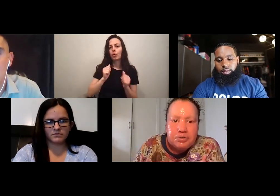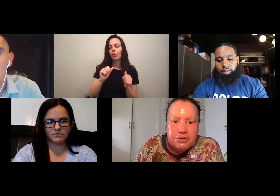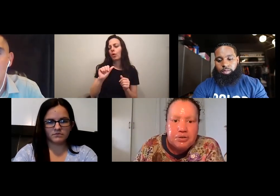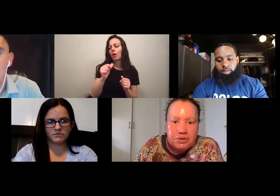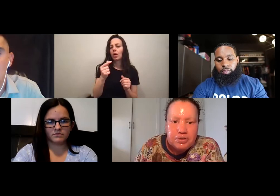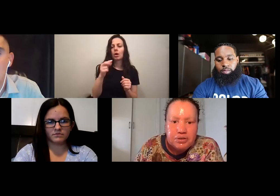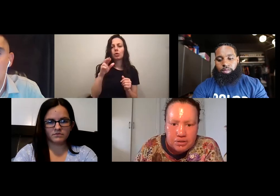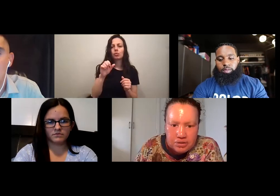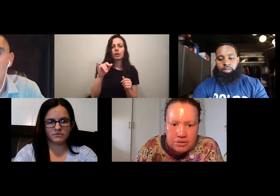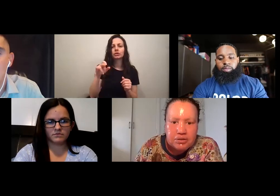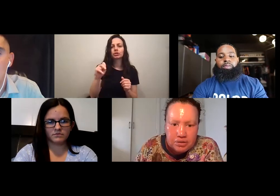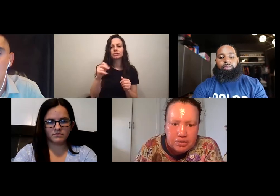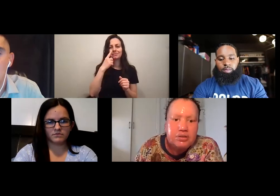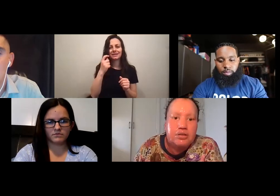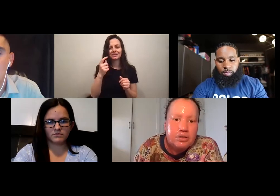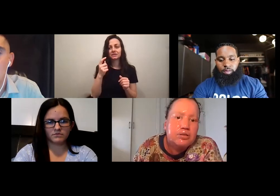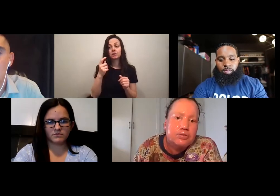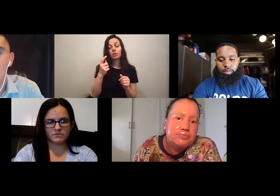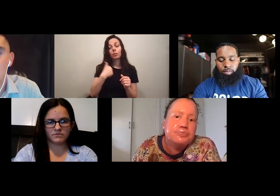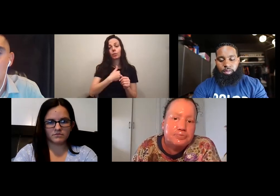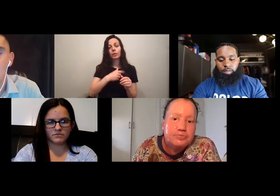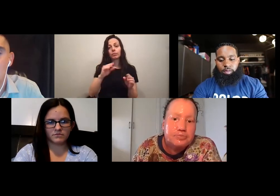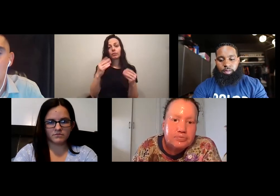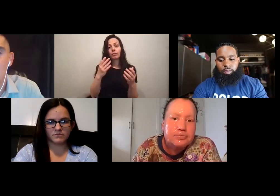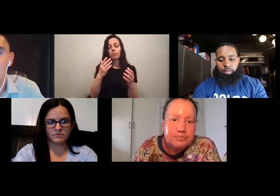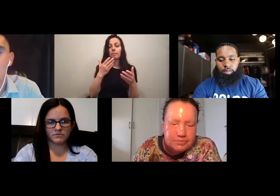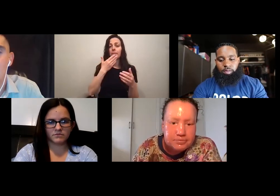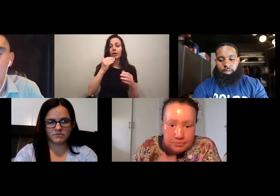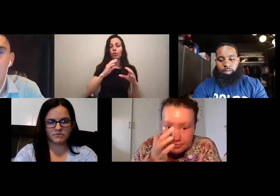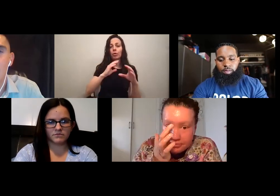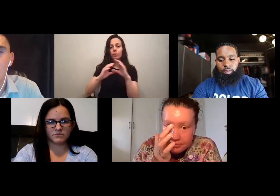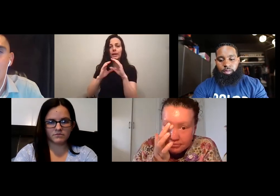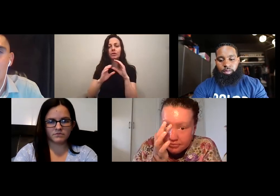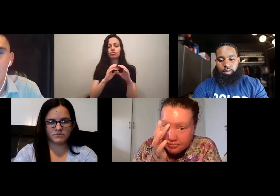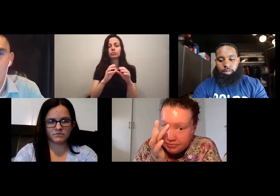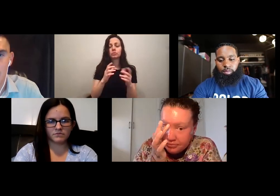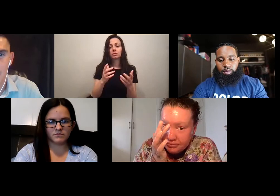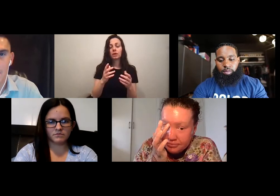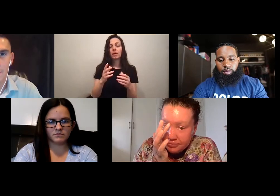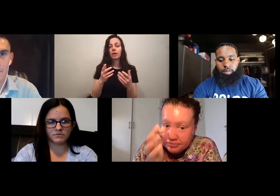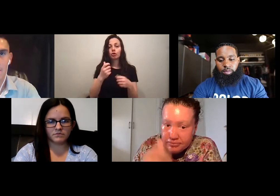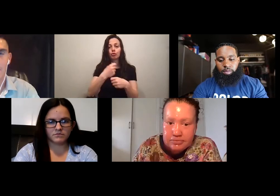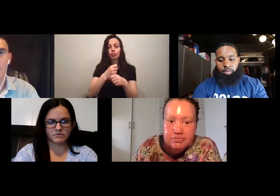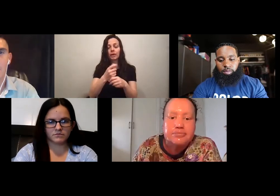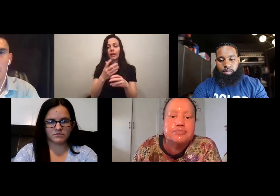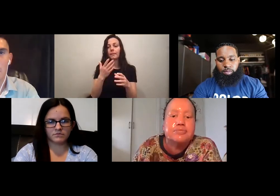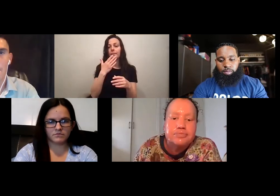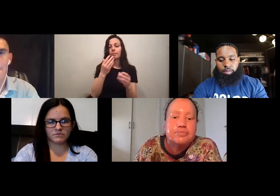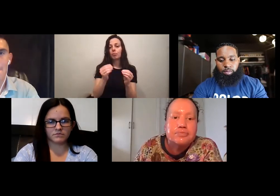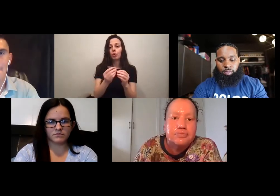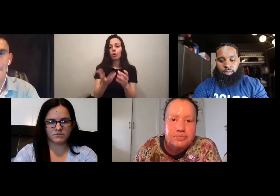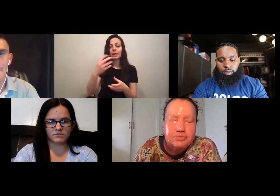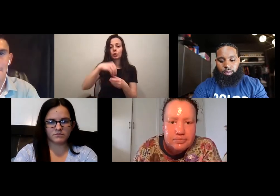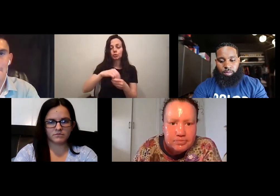having better communications and a more inclusive and accepting environment within our own community, which